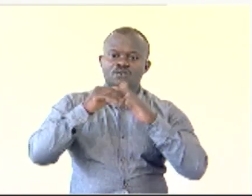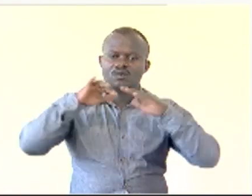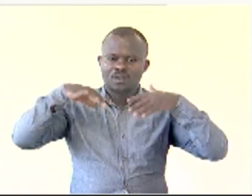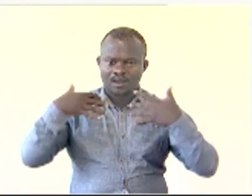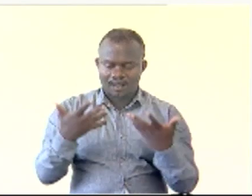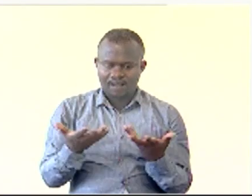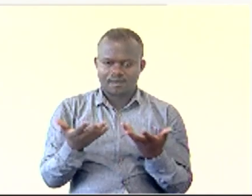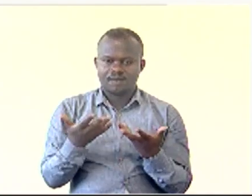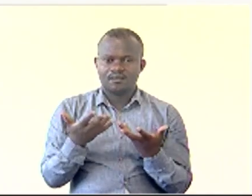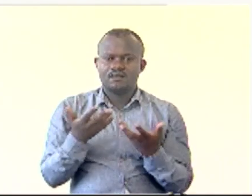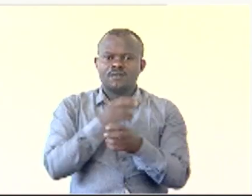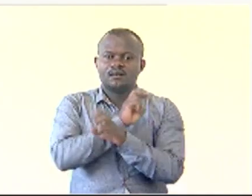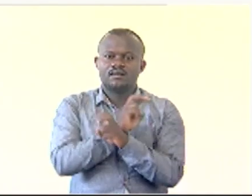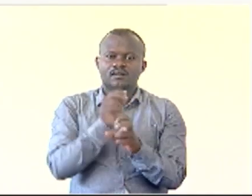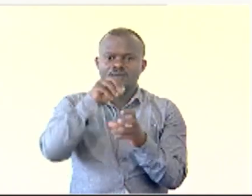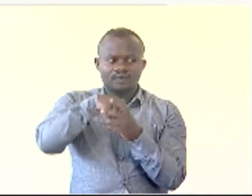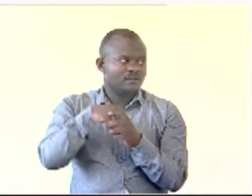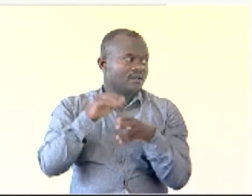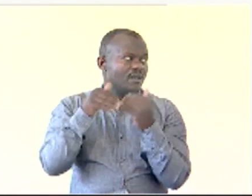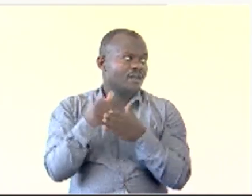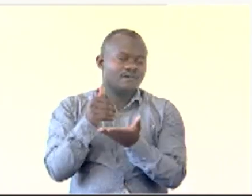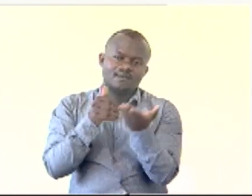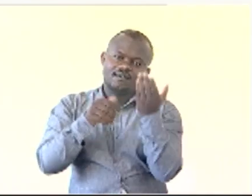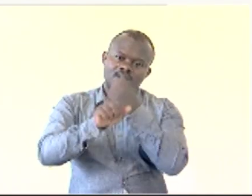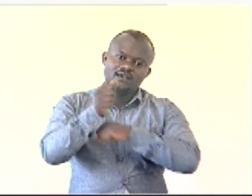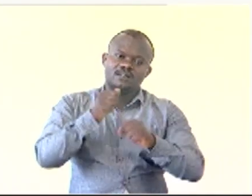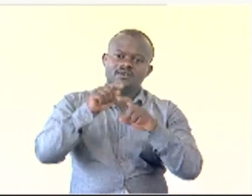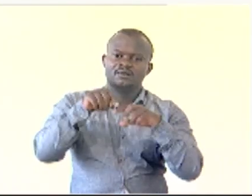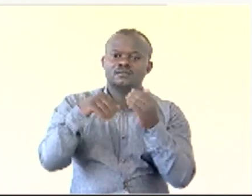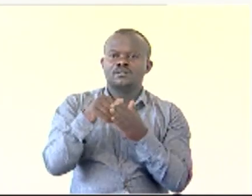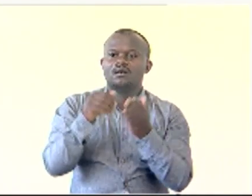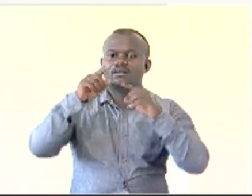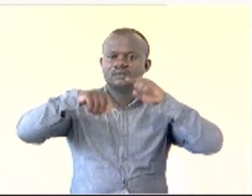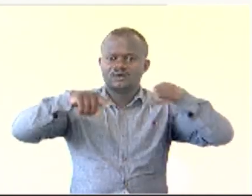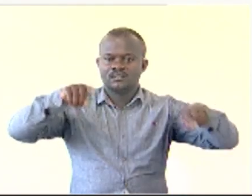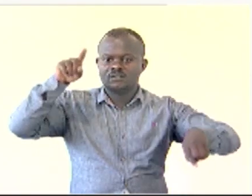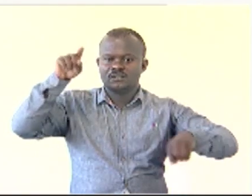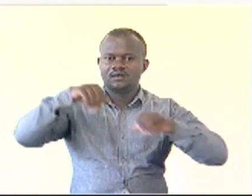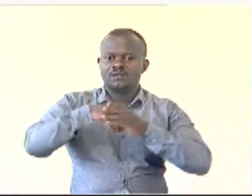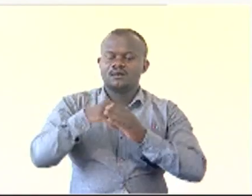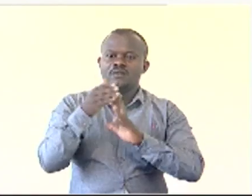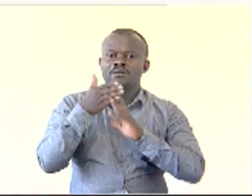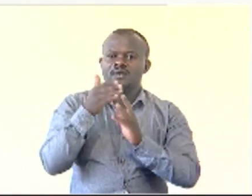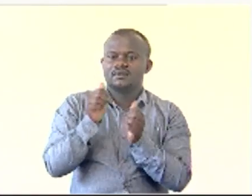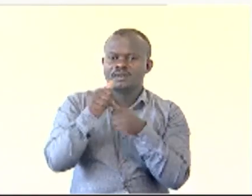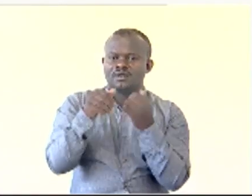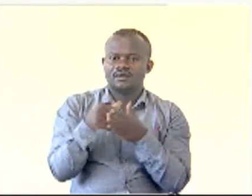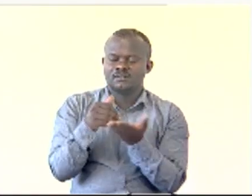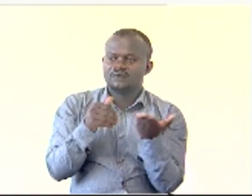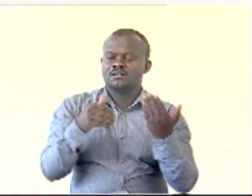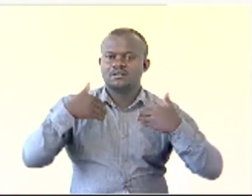are articulated or how function, depending on the degree of movement between the articulated